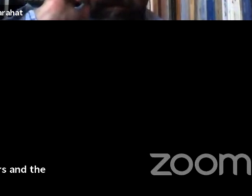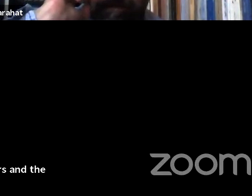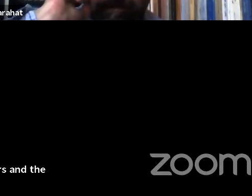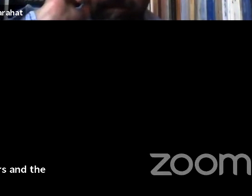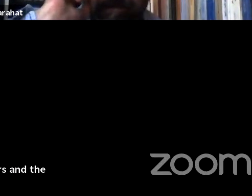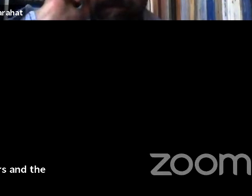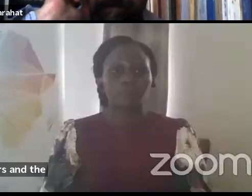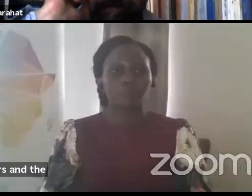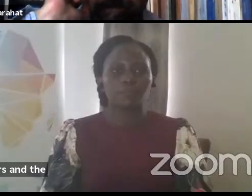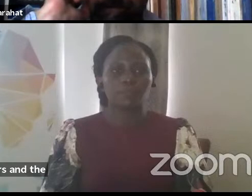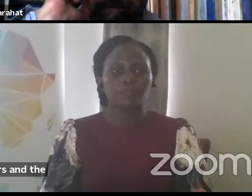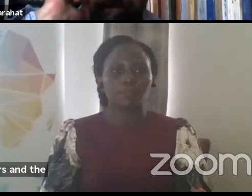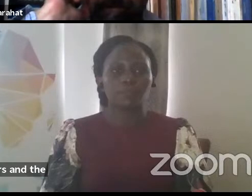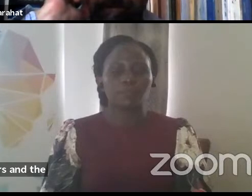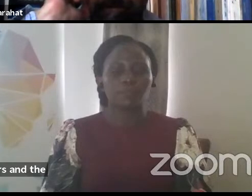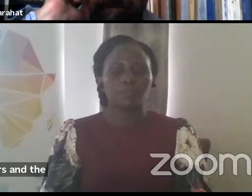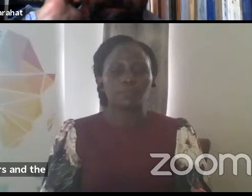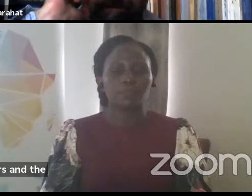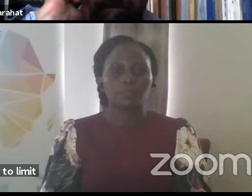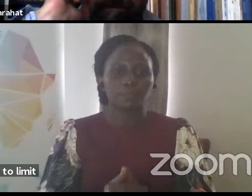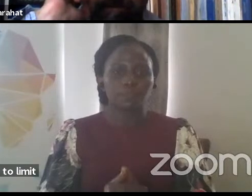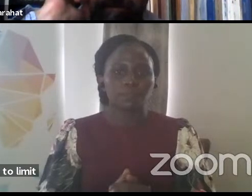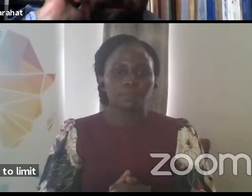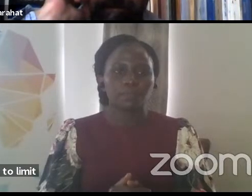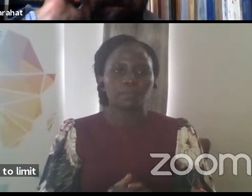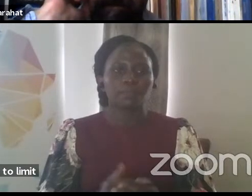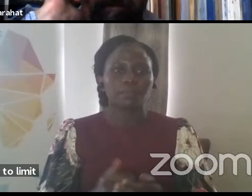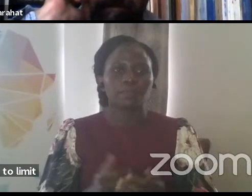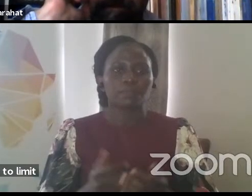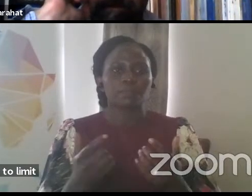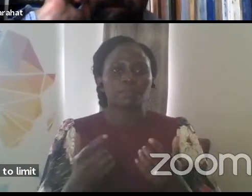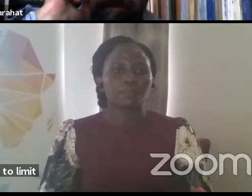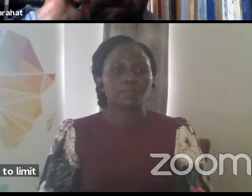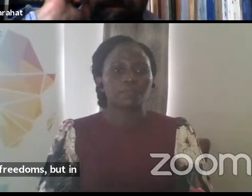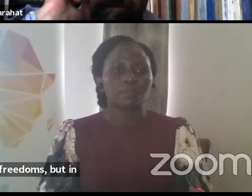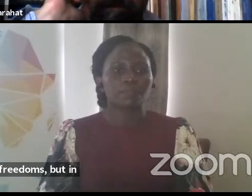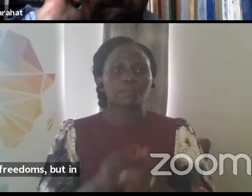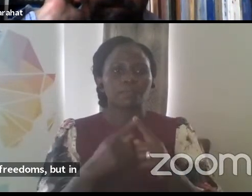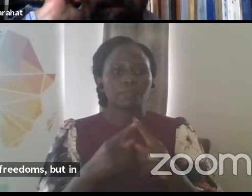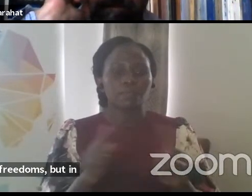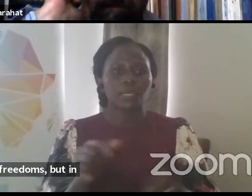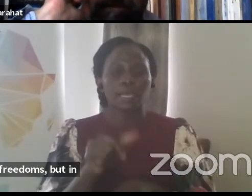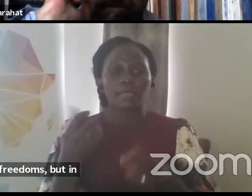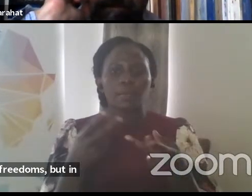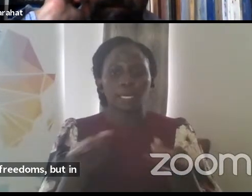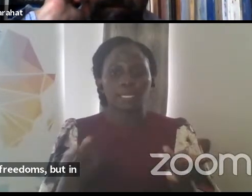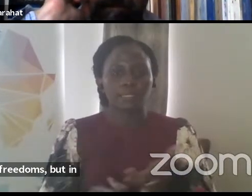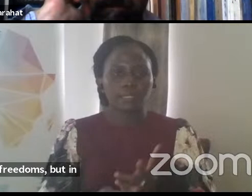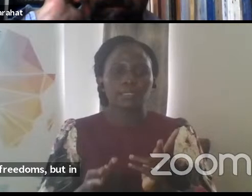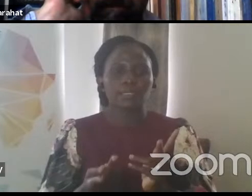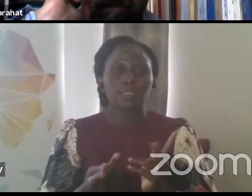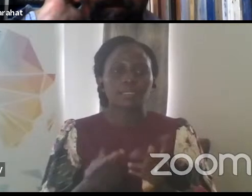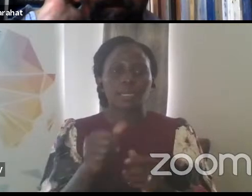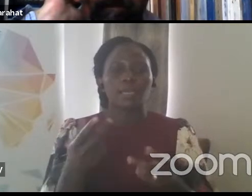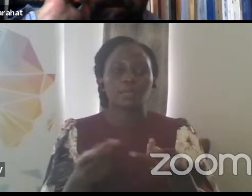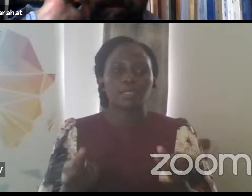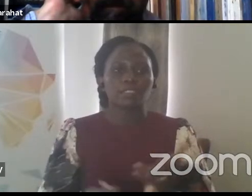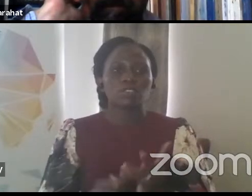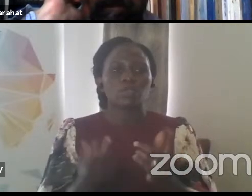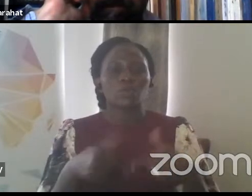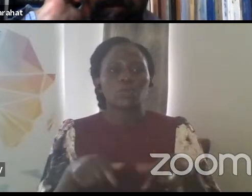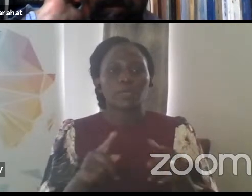use those laws to limit freedoms. But in other cases, we ended up finding